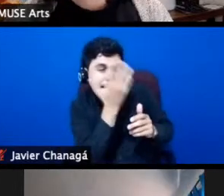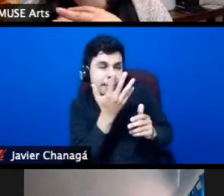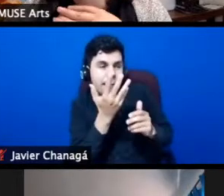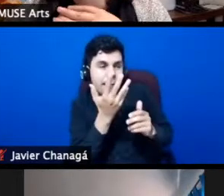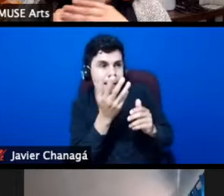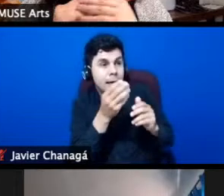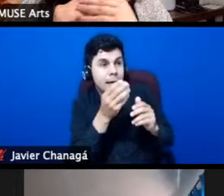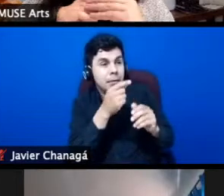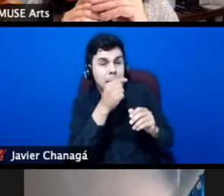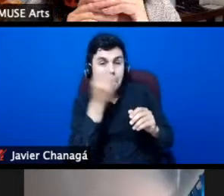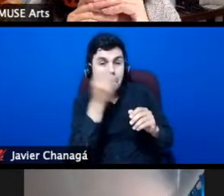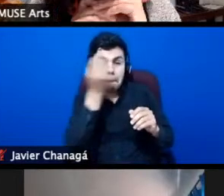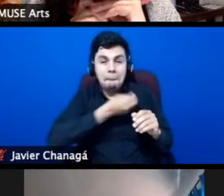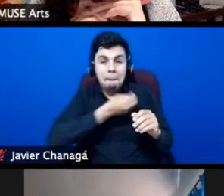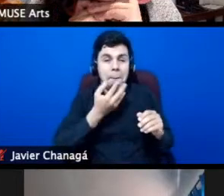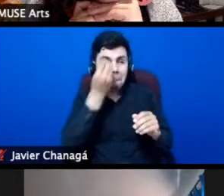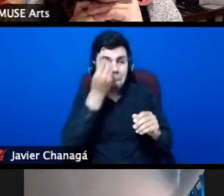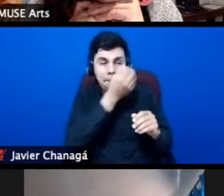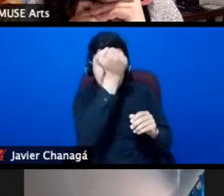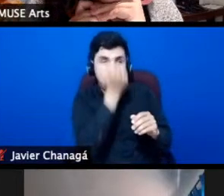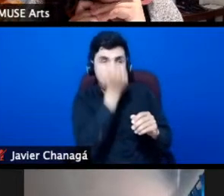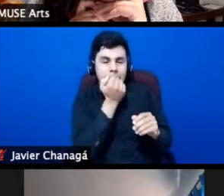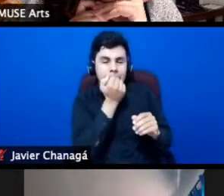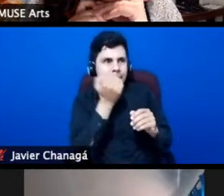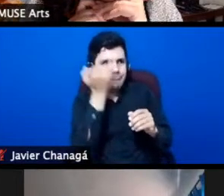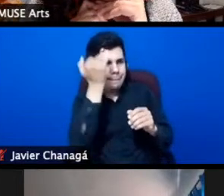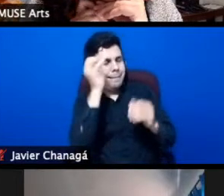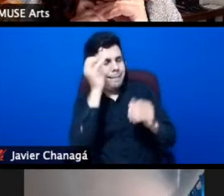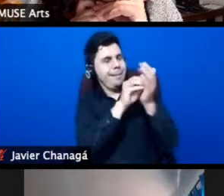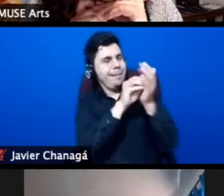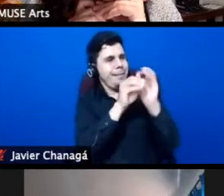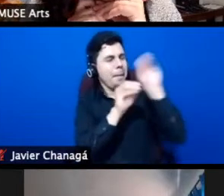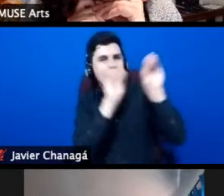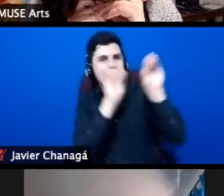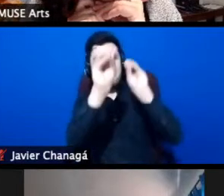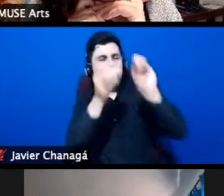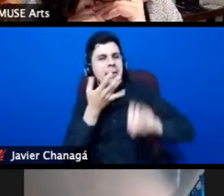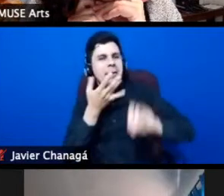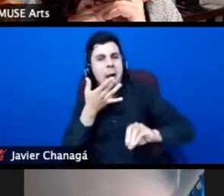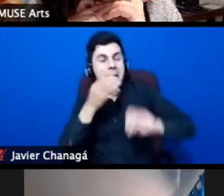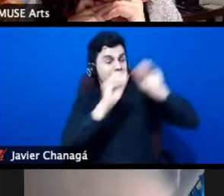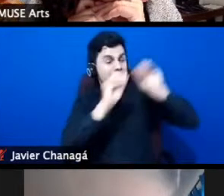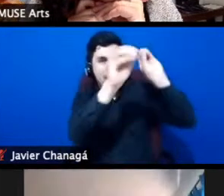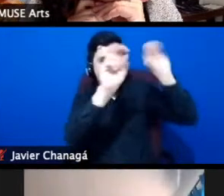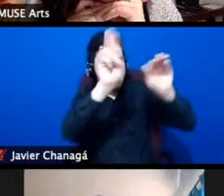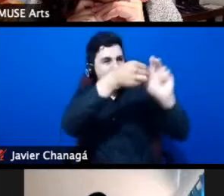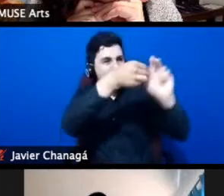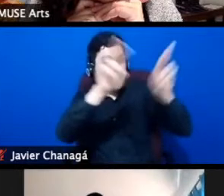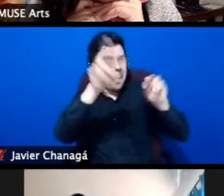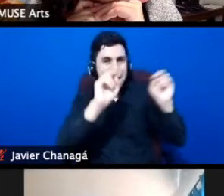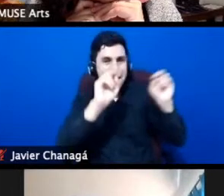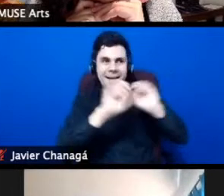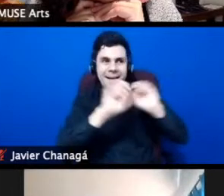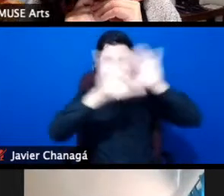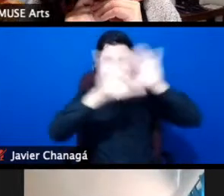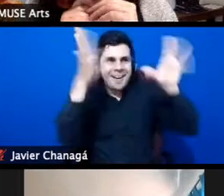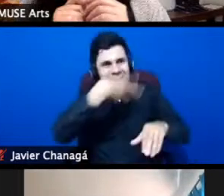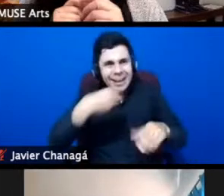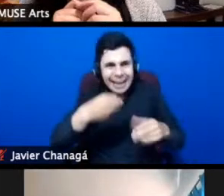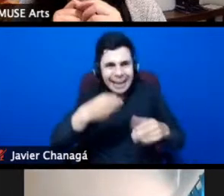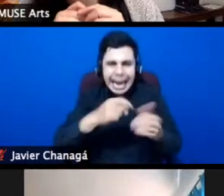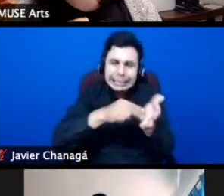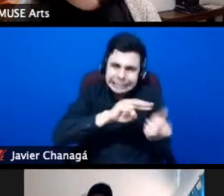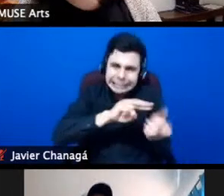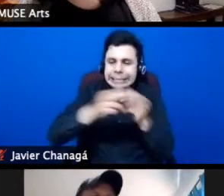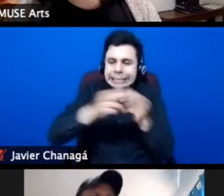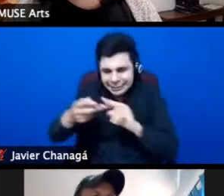somos todos y es el arte el que o el arte o la cultura o el trabajo comunitario lo que nos ayuda a romper esas nubes y dejar